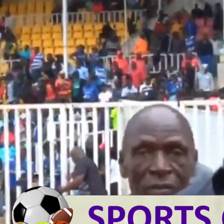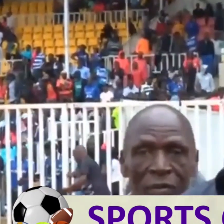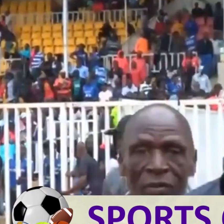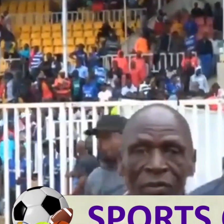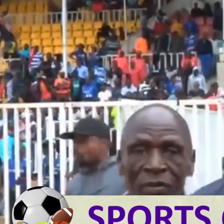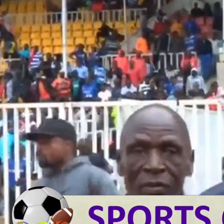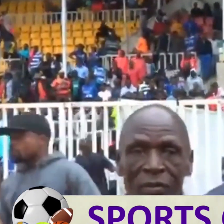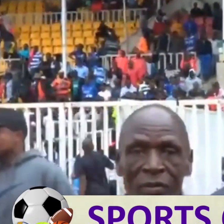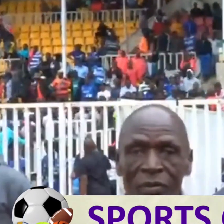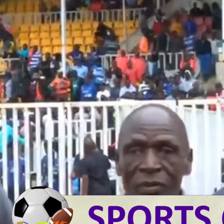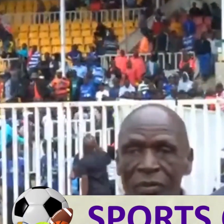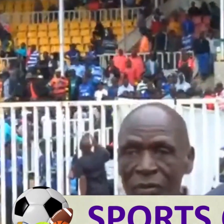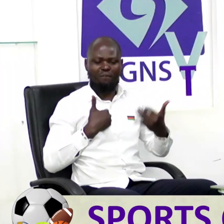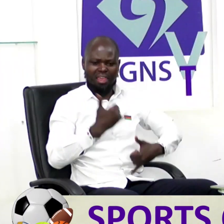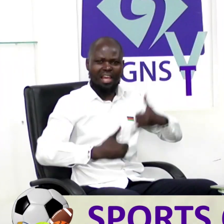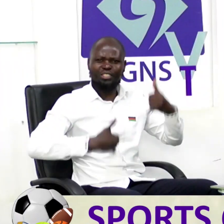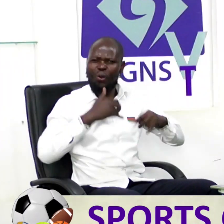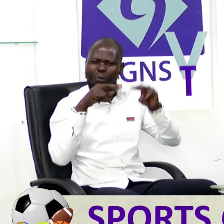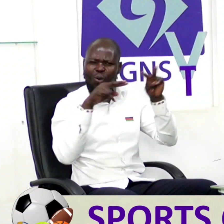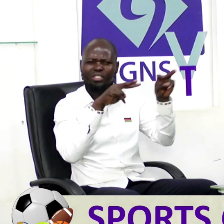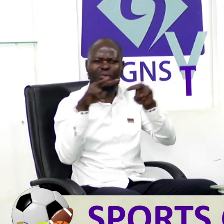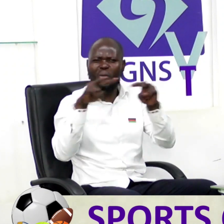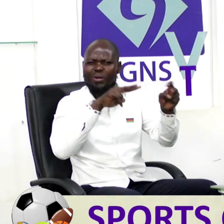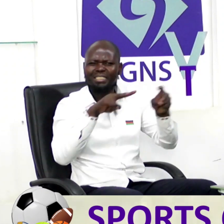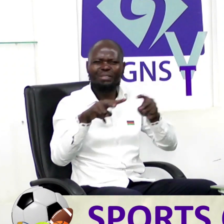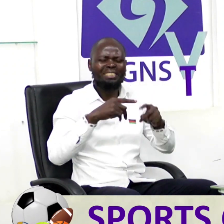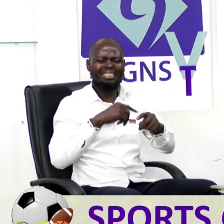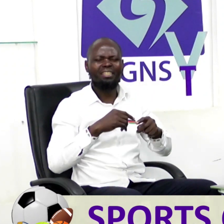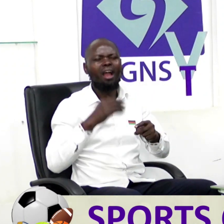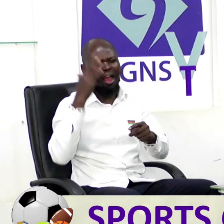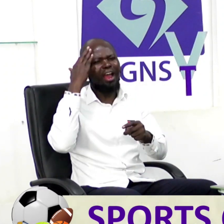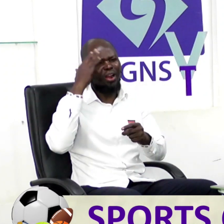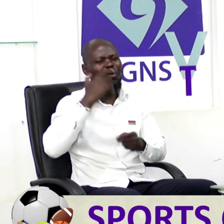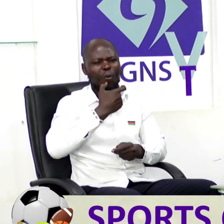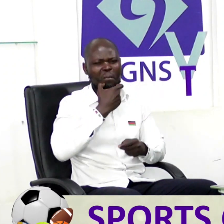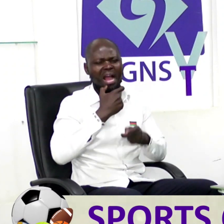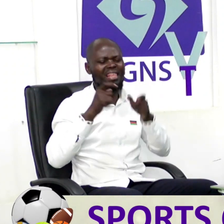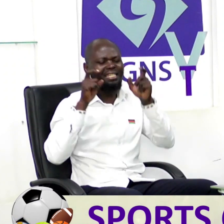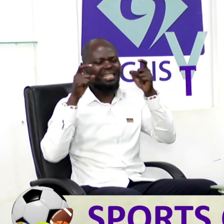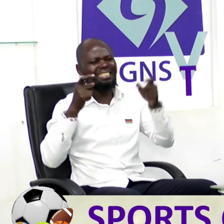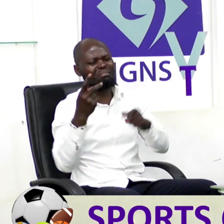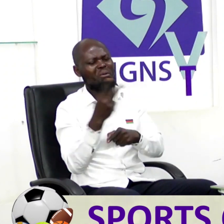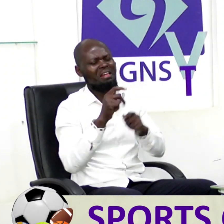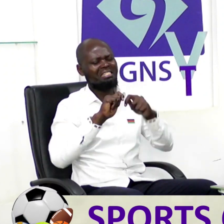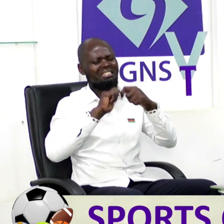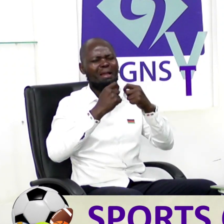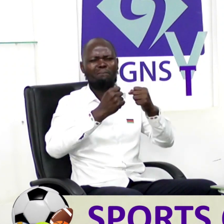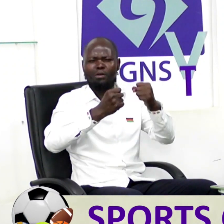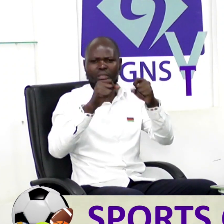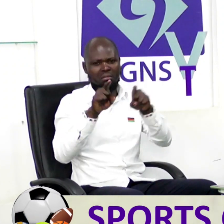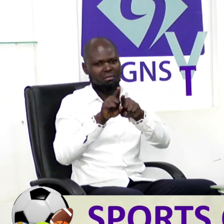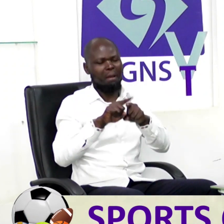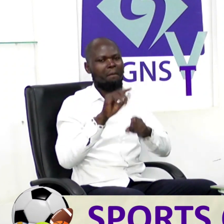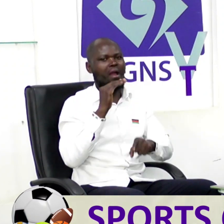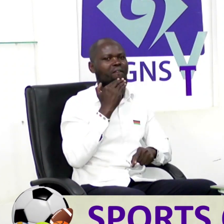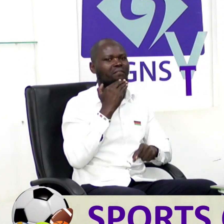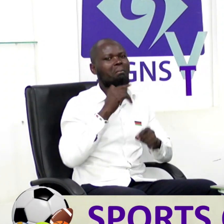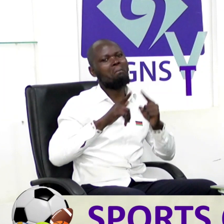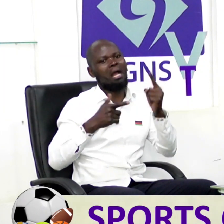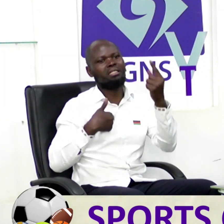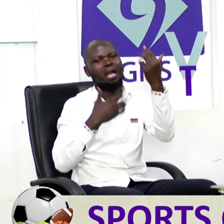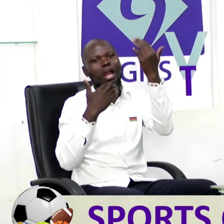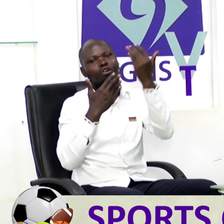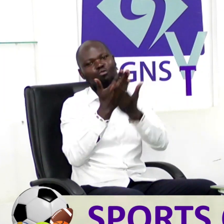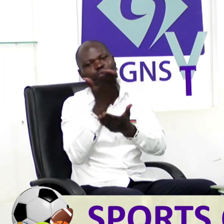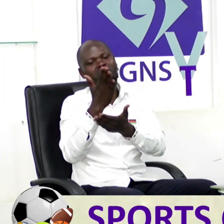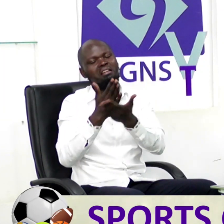Now I hope you enjoyed watching those highlights. and I know Gor Mahia and Tusker are both